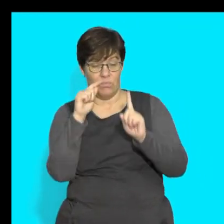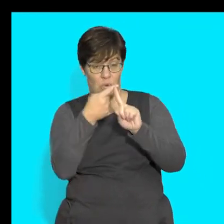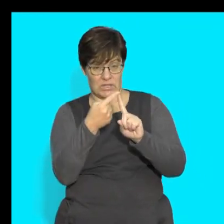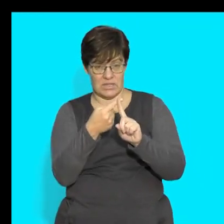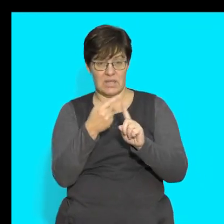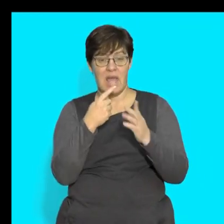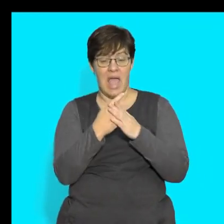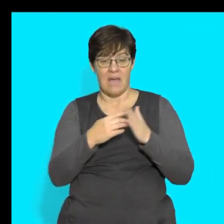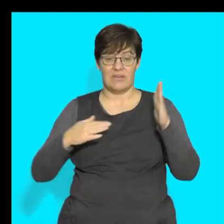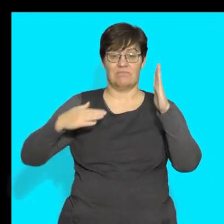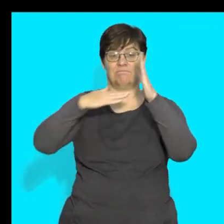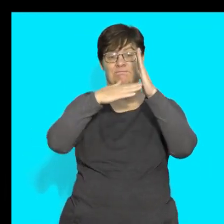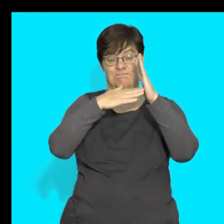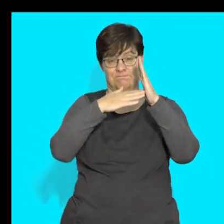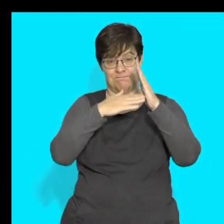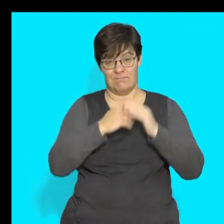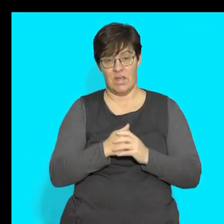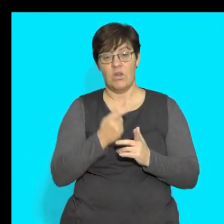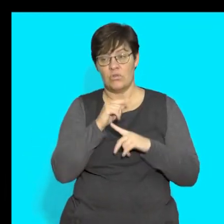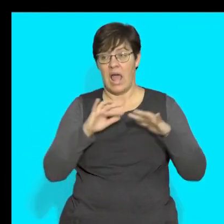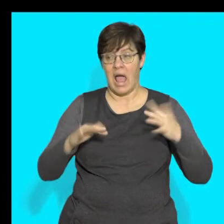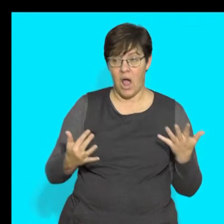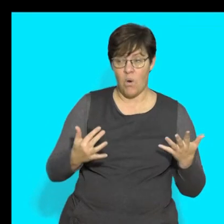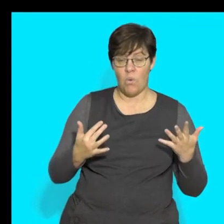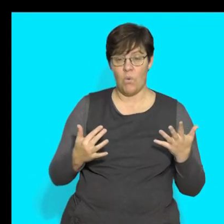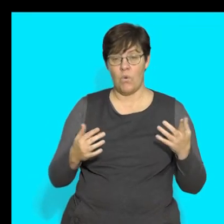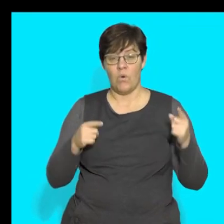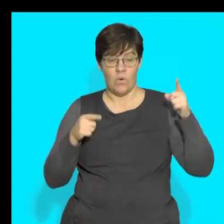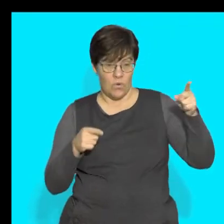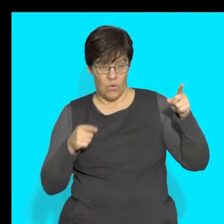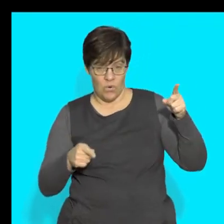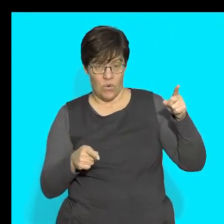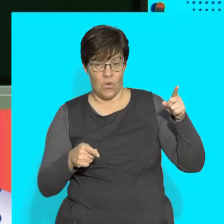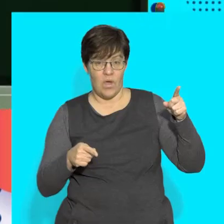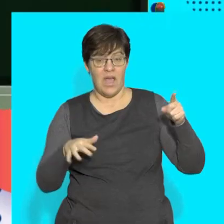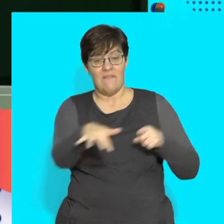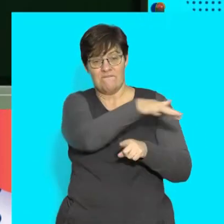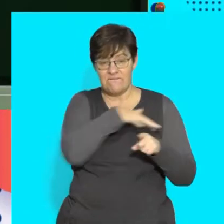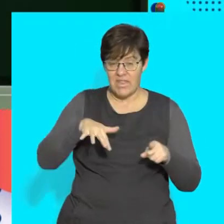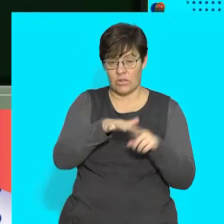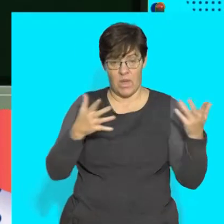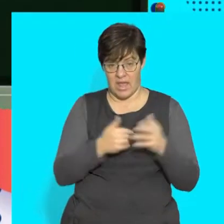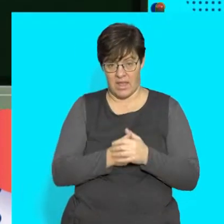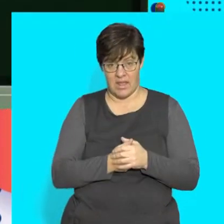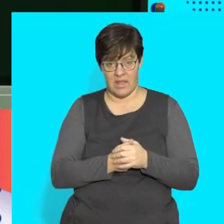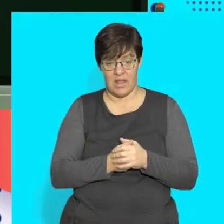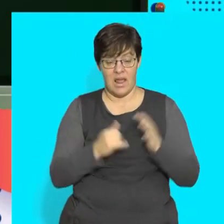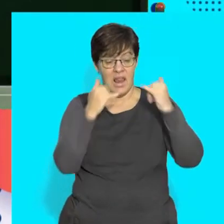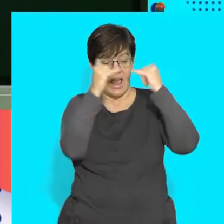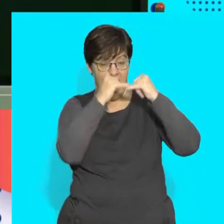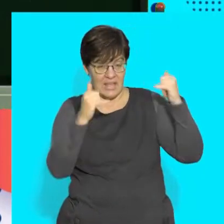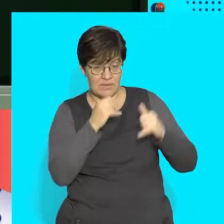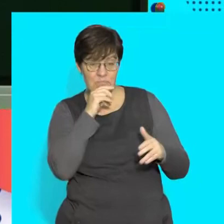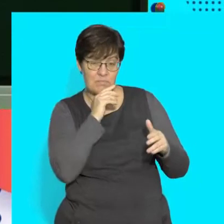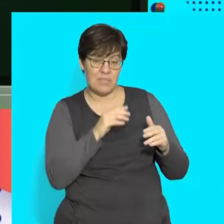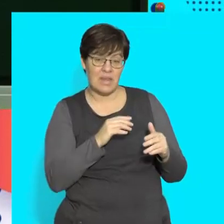at each of these points there's a perpendicularity to where the coil is and where the field is, and the lines are